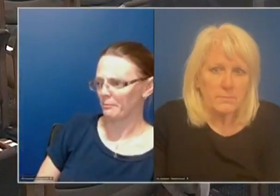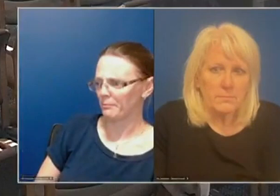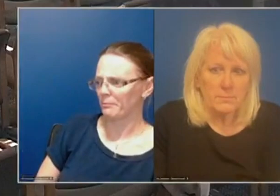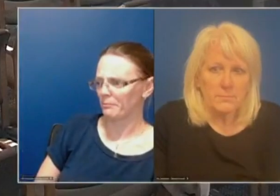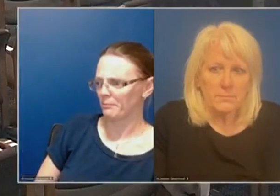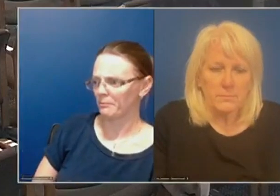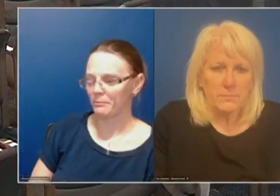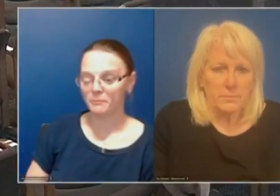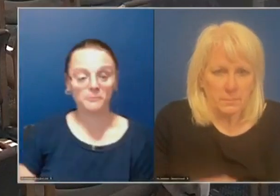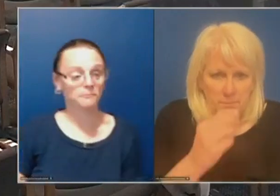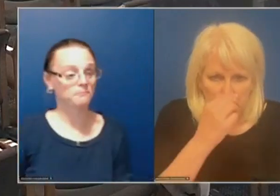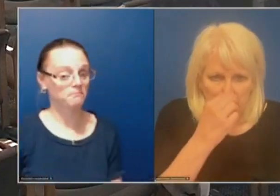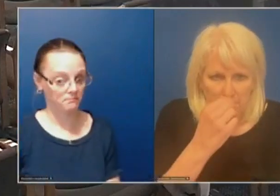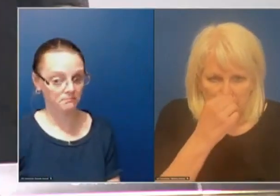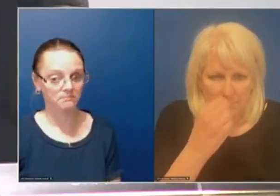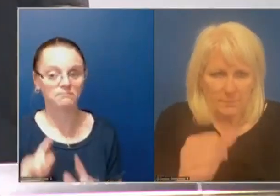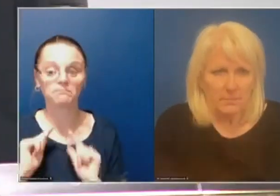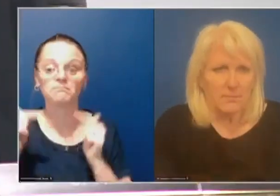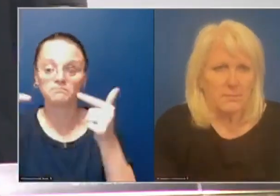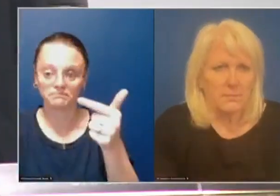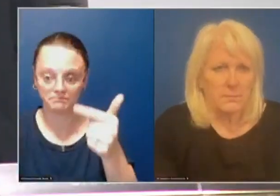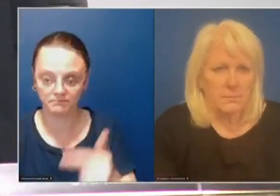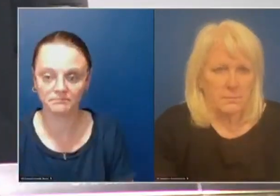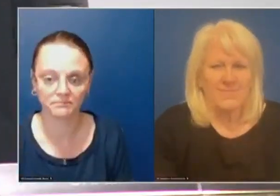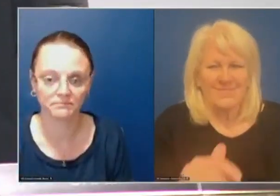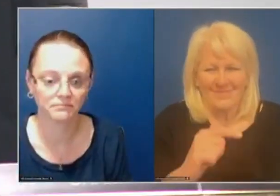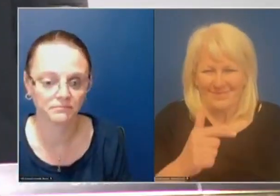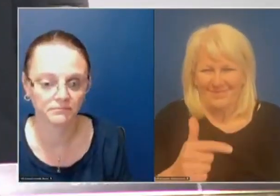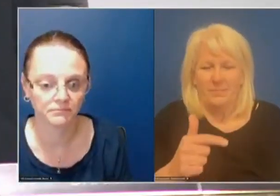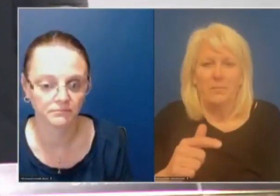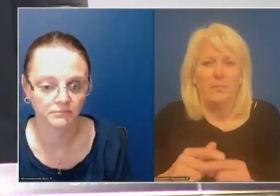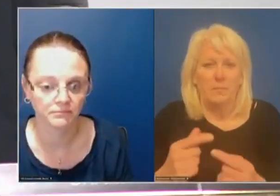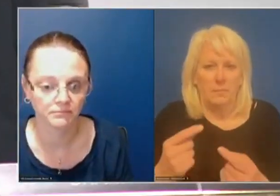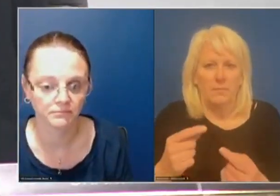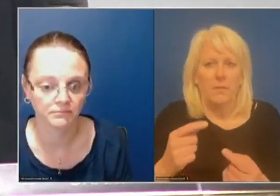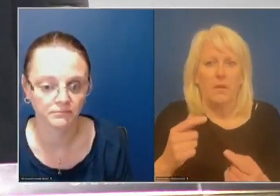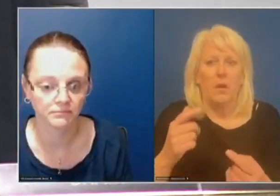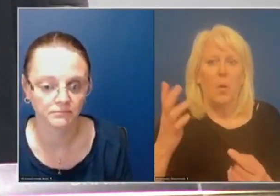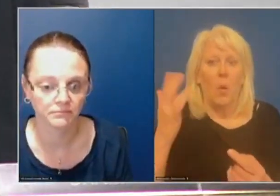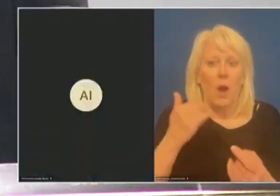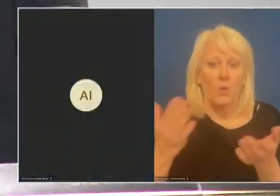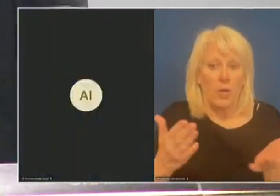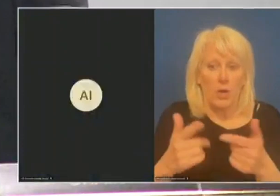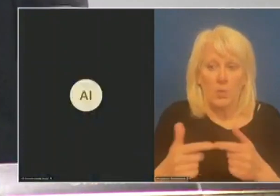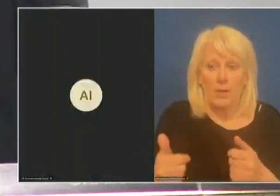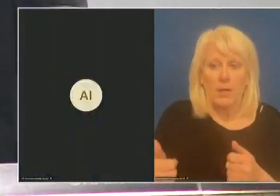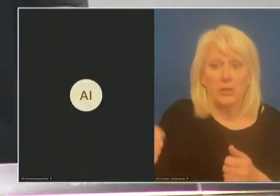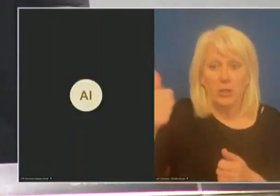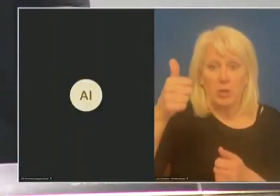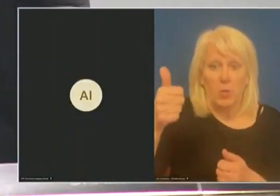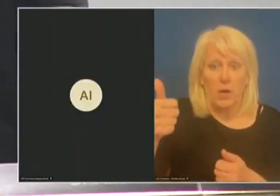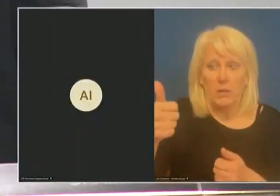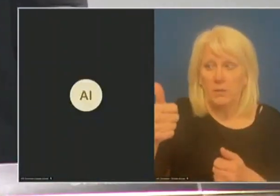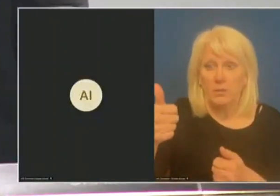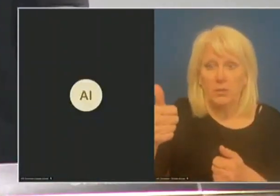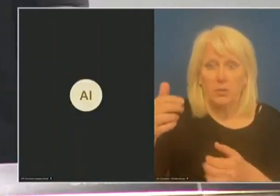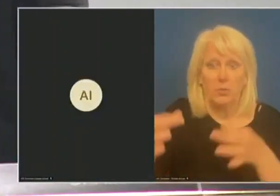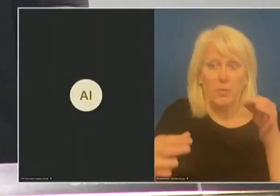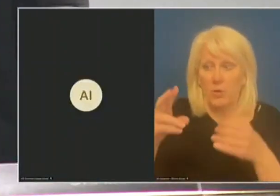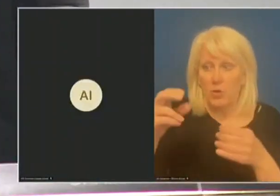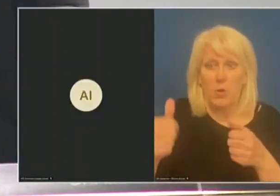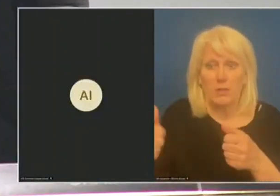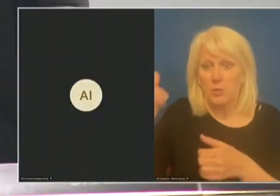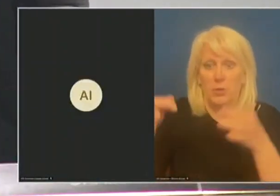Committee, we are here because of the United States Supreme Court decision that overturned Roe v. Wade, the Dobbs decision from last